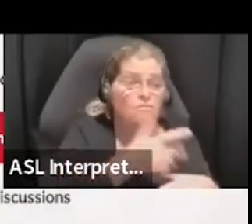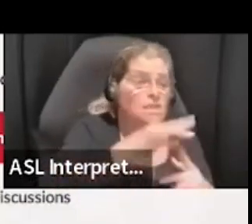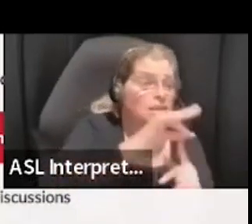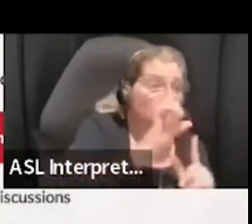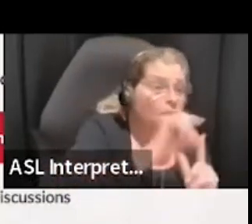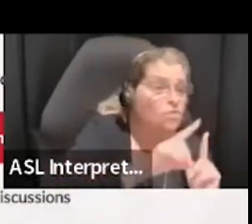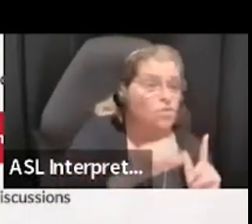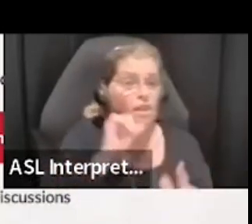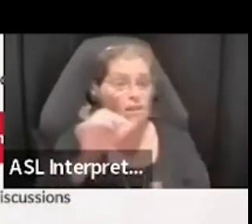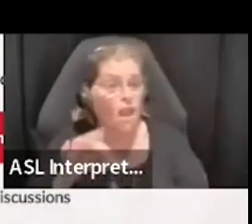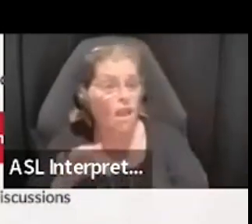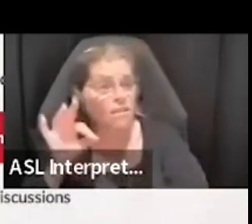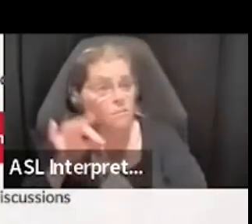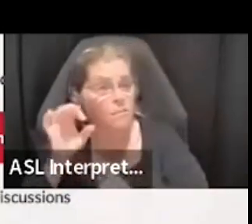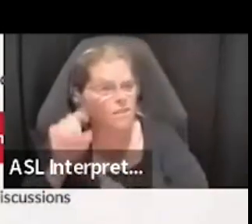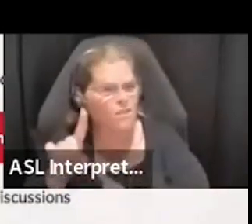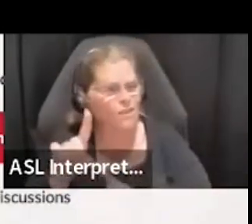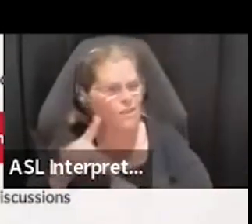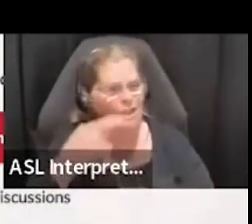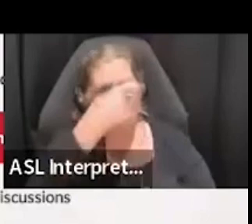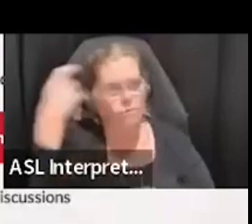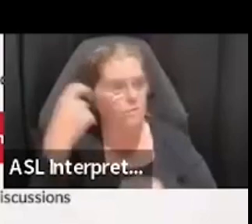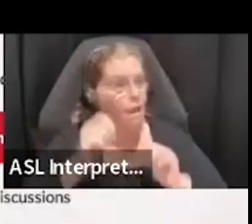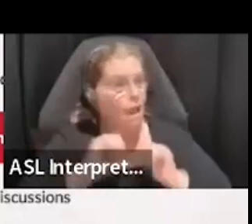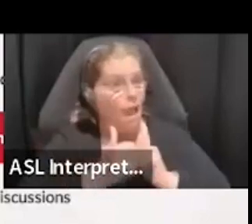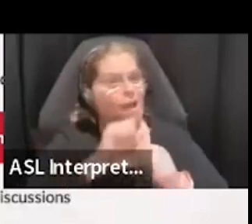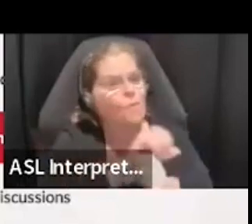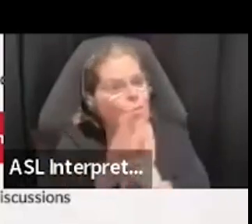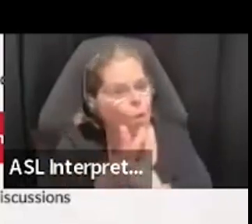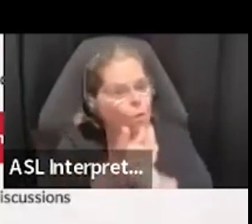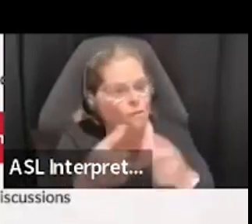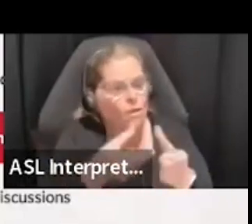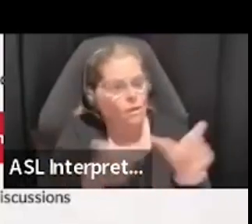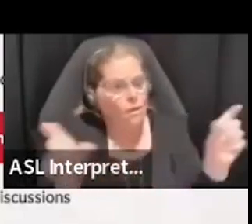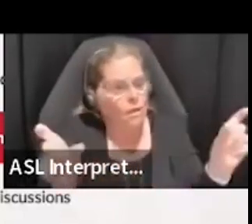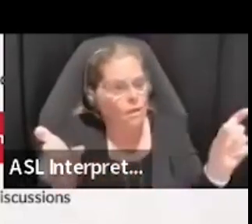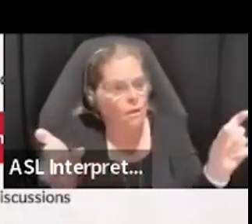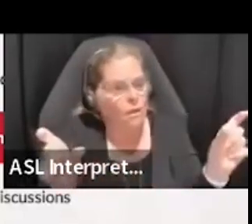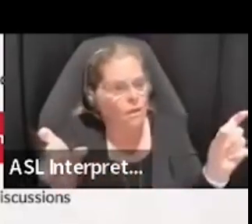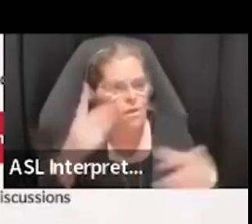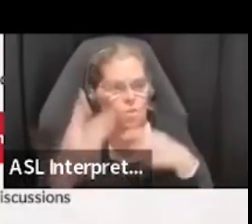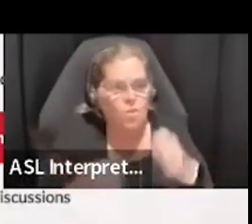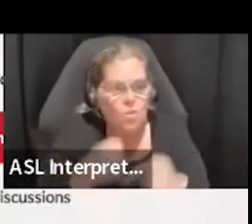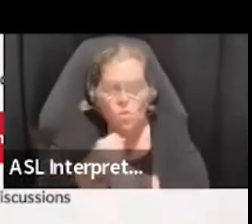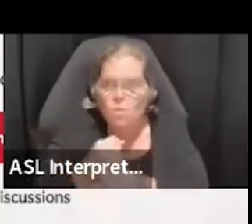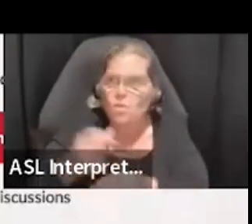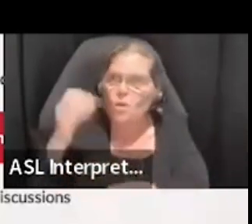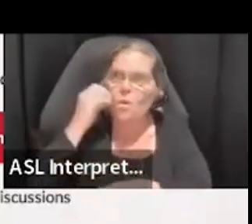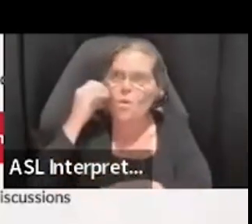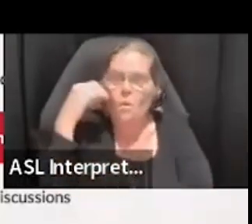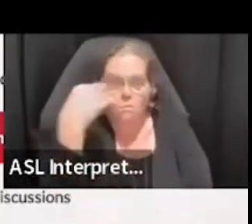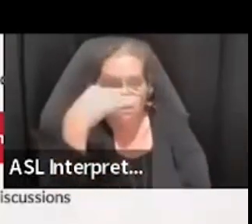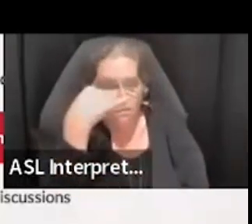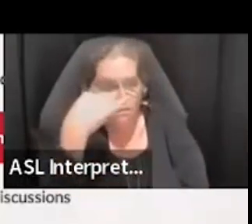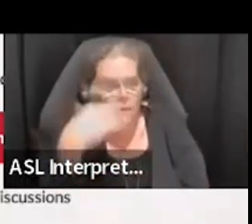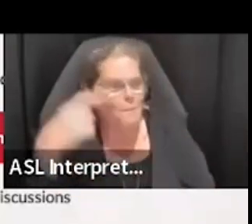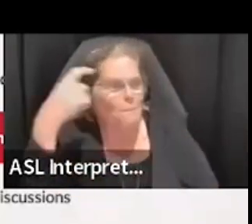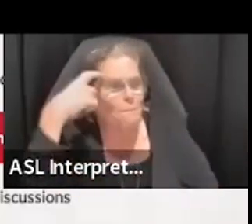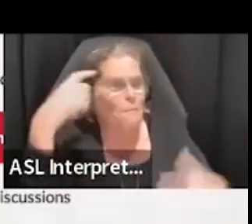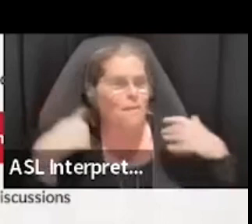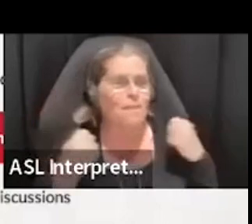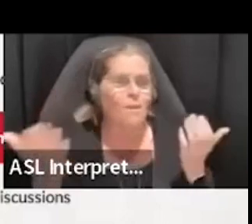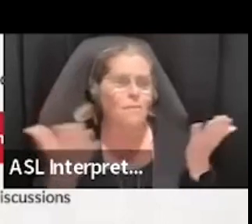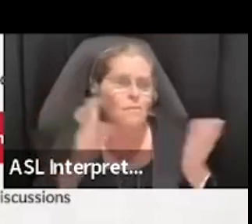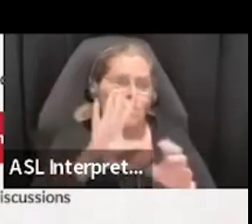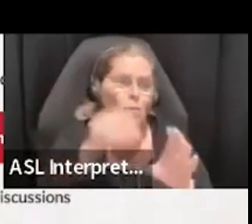children have been secluded in their homes for educational instruction for almost 2 years. Bringing mental health services into the